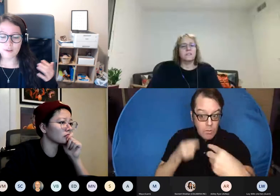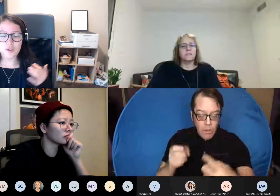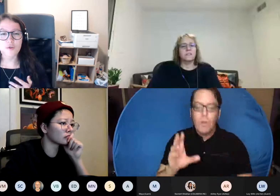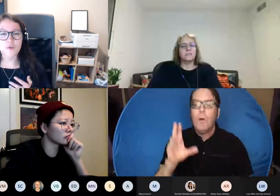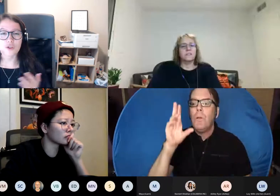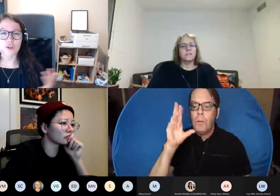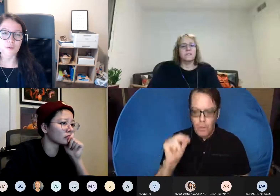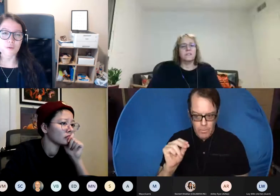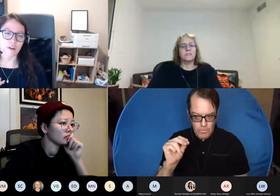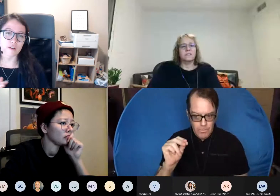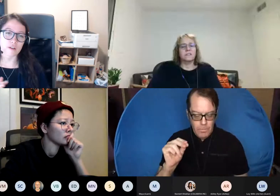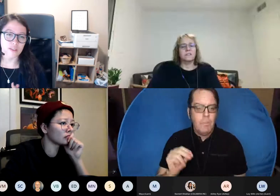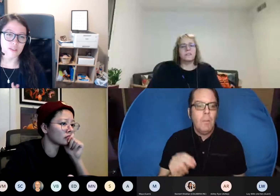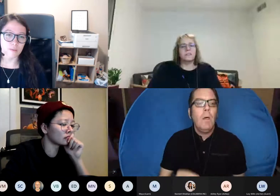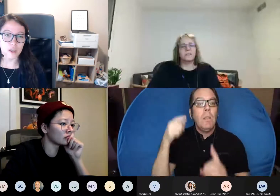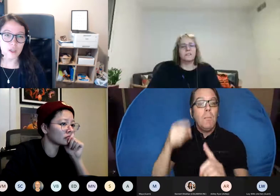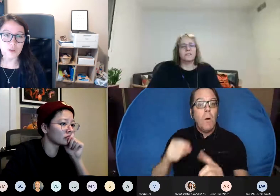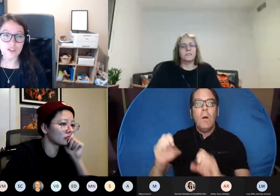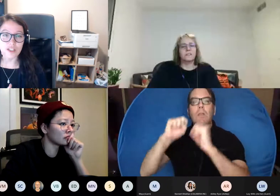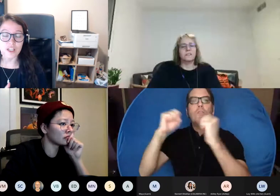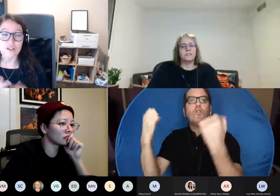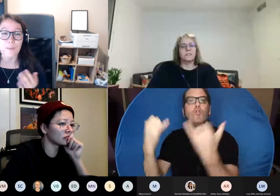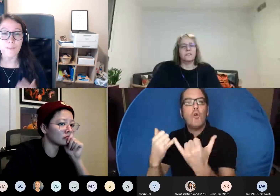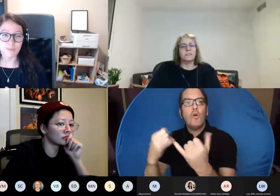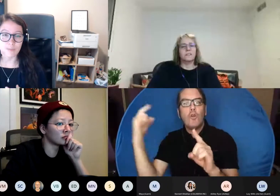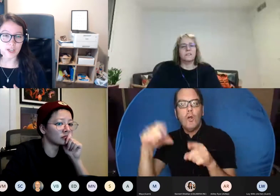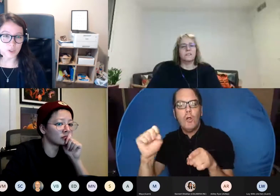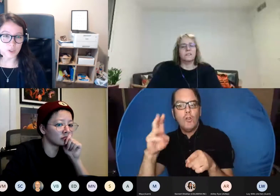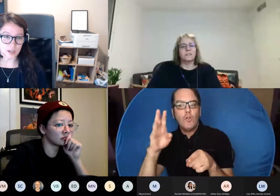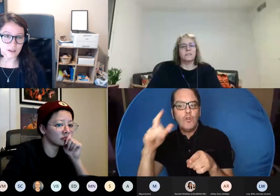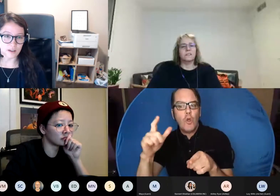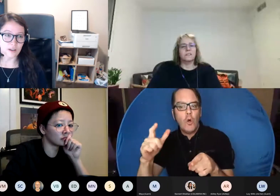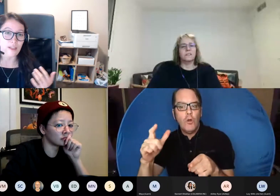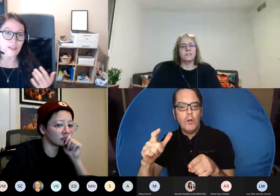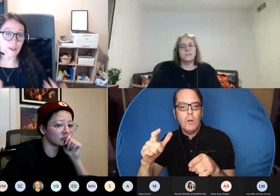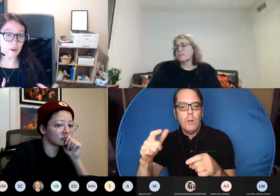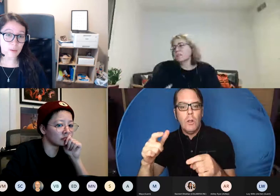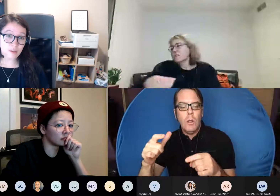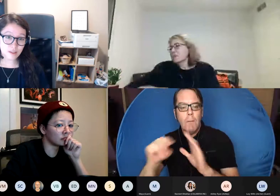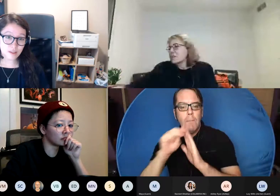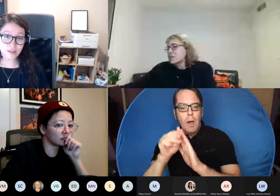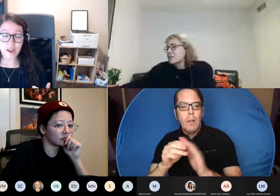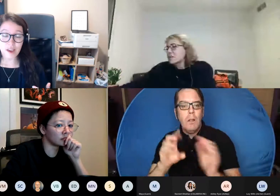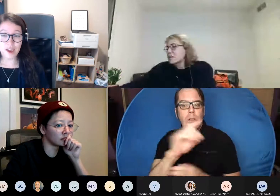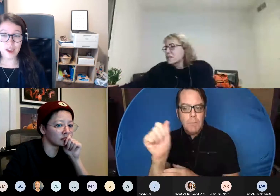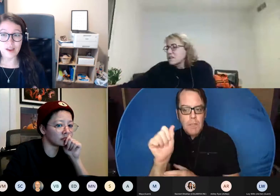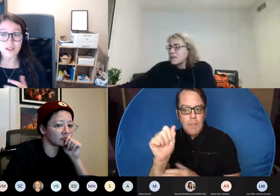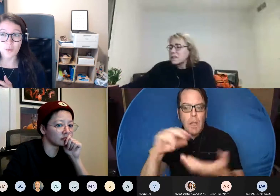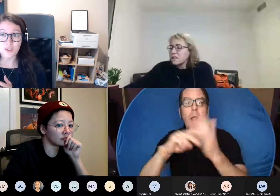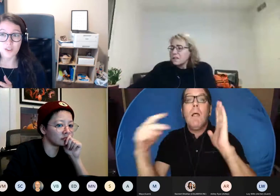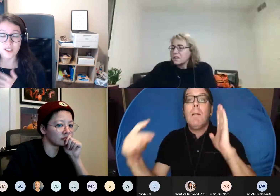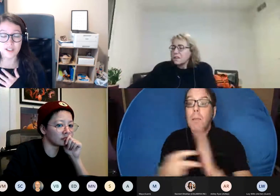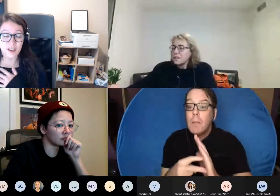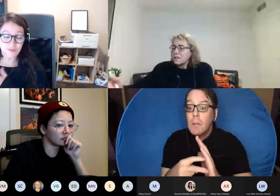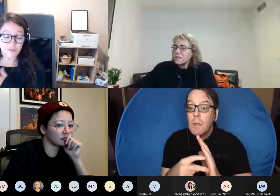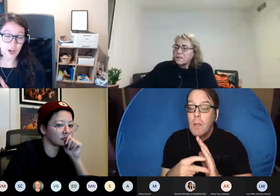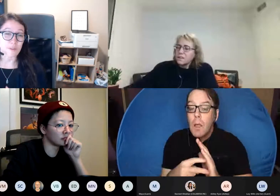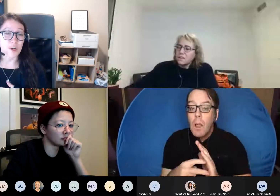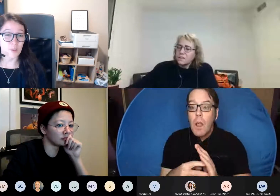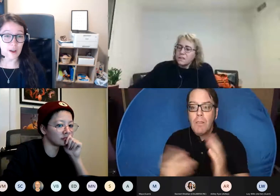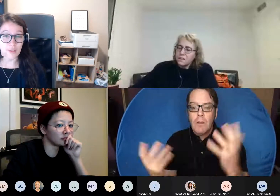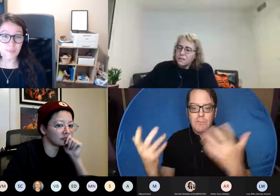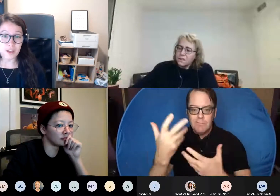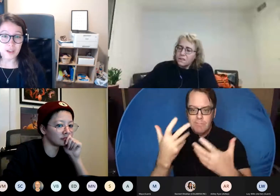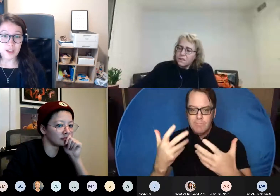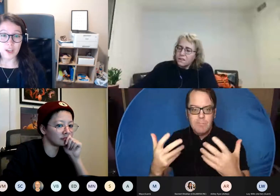the kind of social model of disability, which is that there is a mismatch between their abilities and this is the